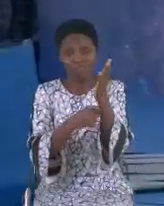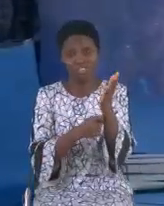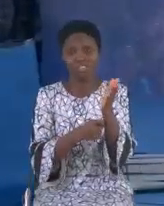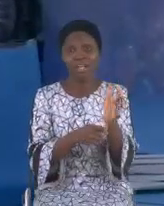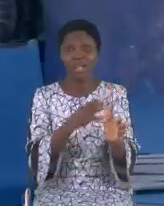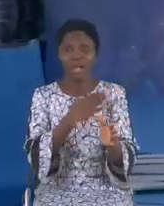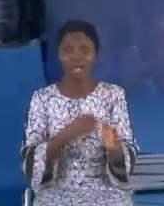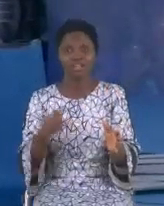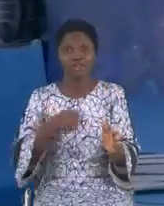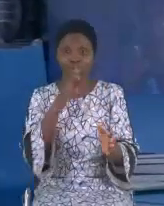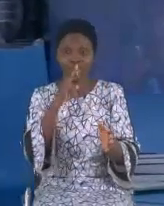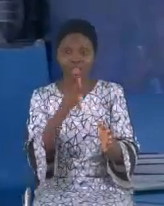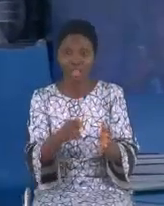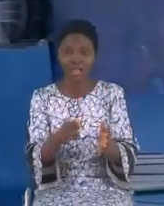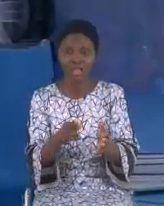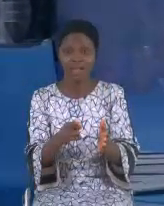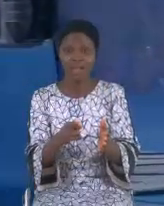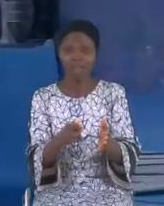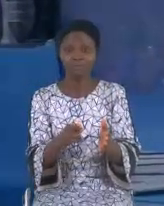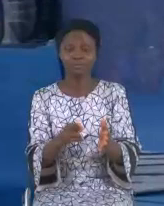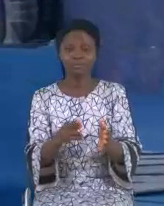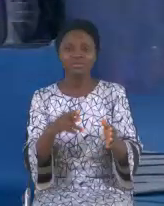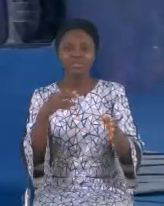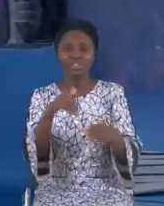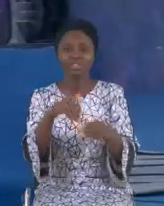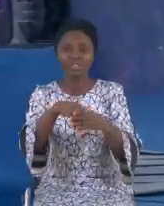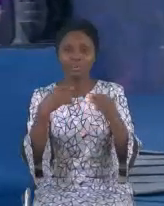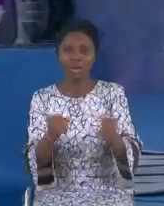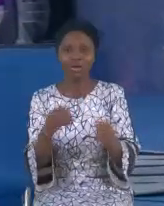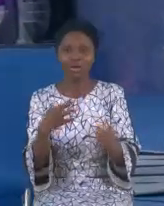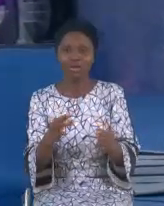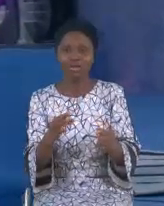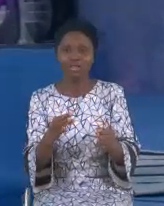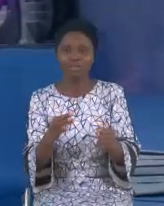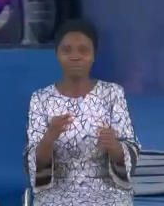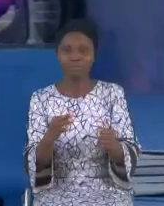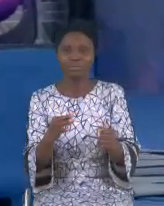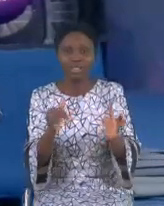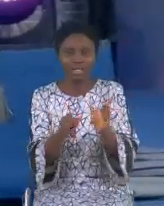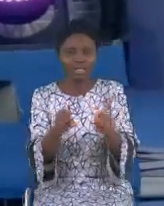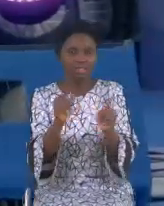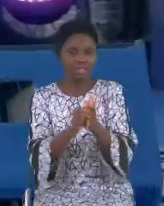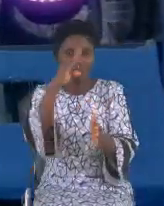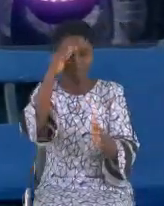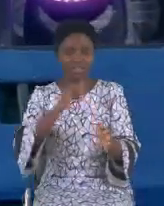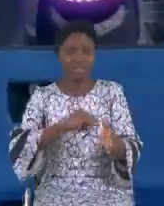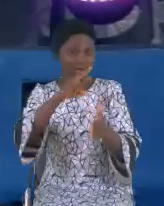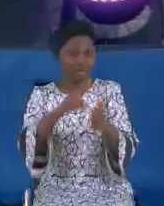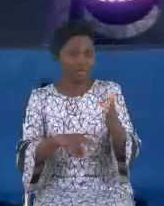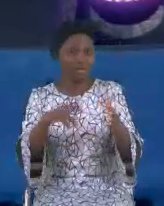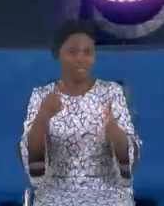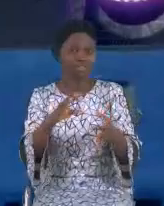the children of wrath, even as others. Like that man, I read a story to you in Mark